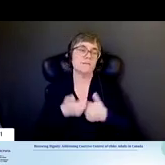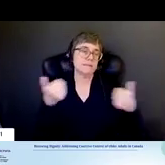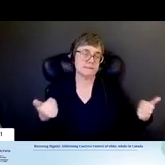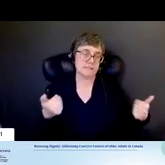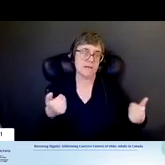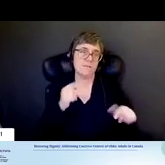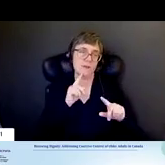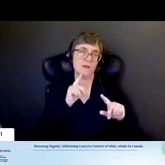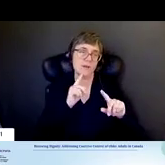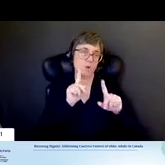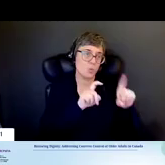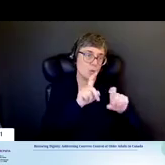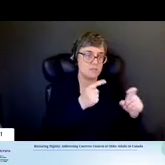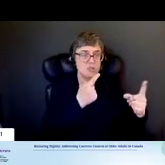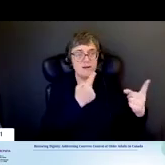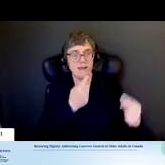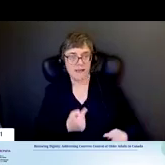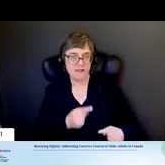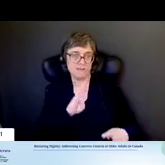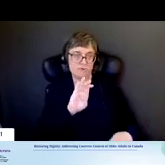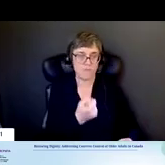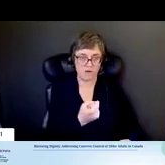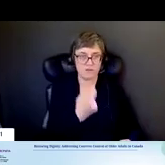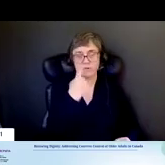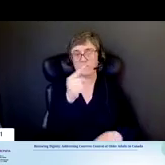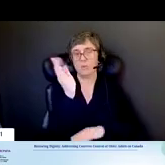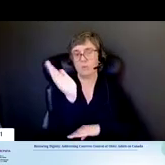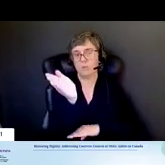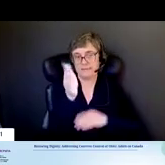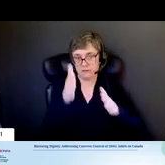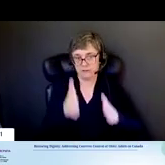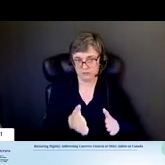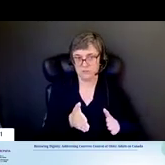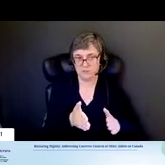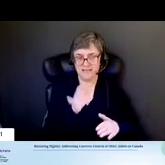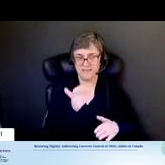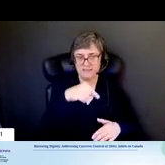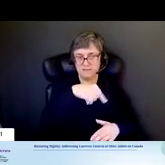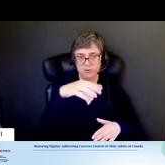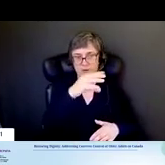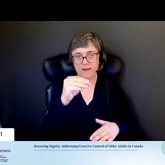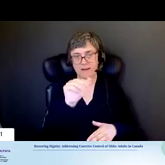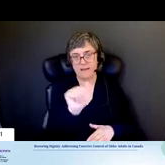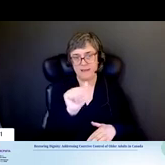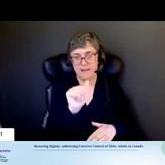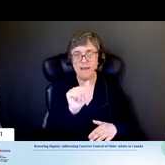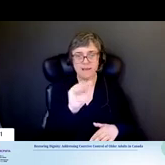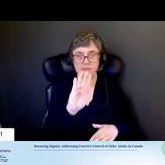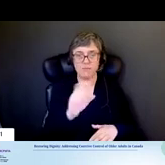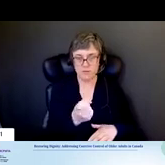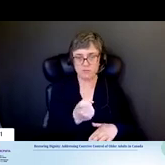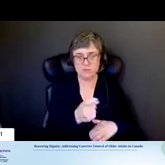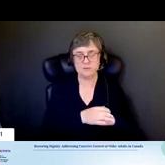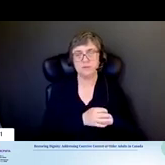for our presenters, and we'll address them at the end. So today, the first few presentations in the